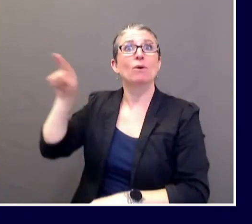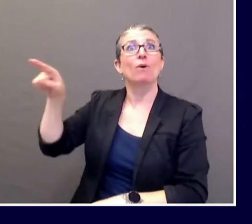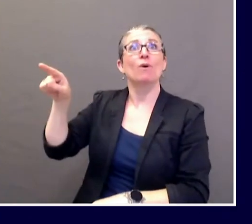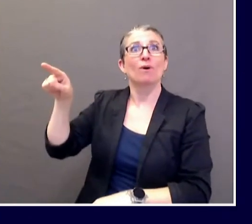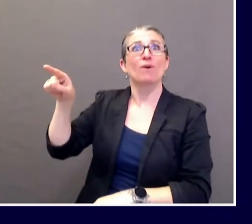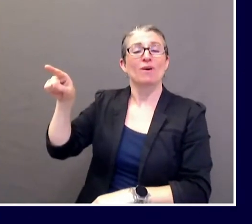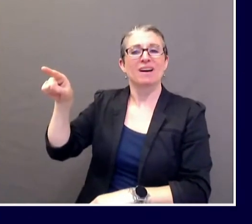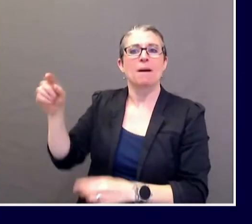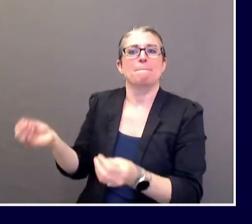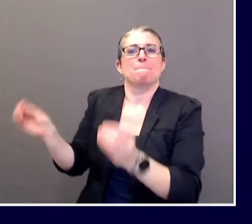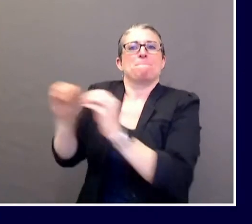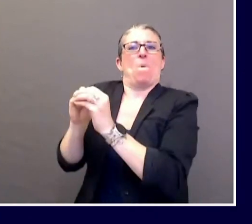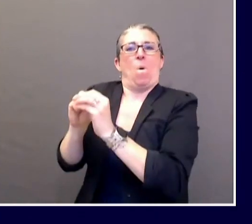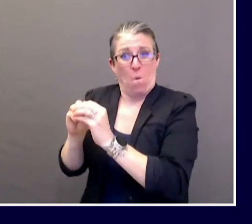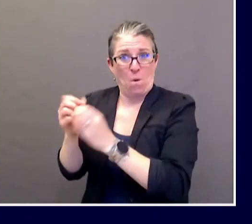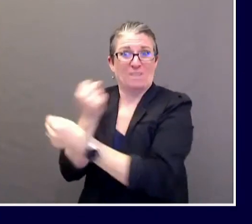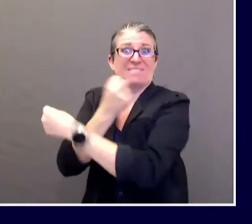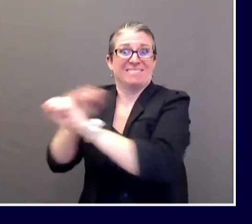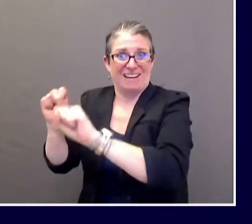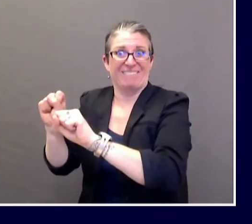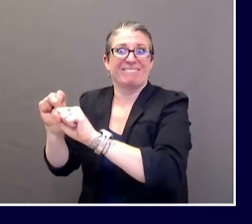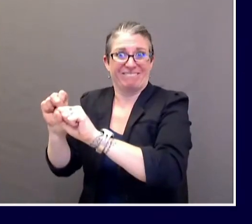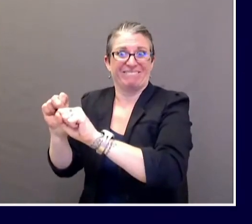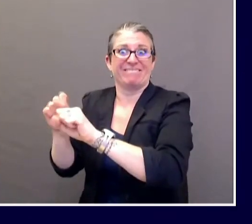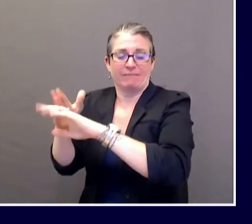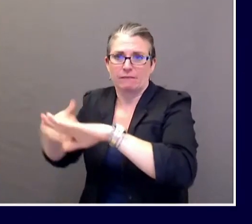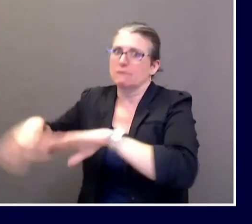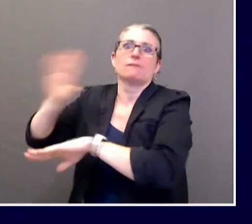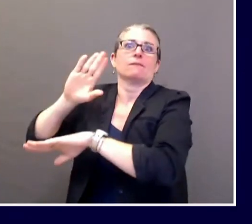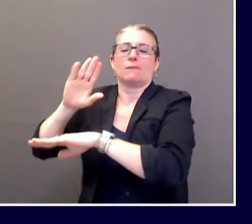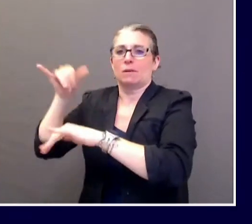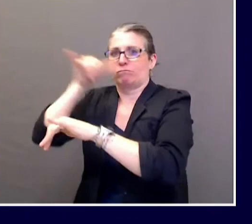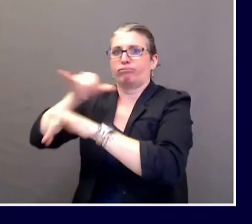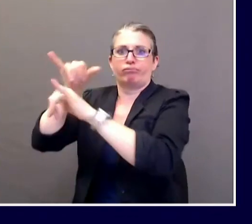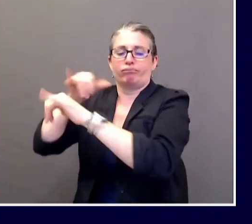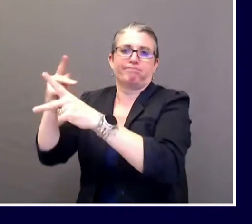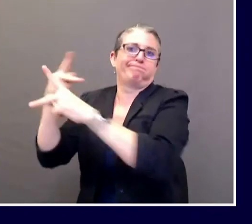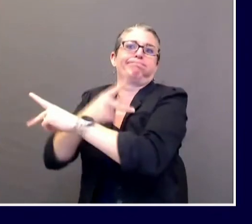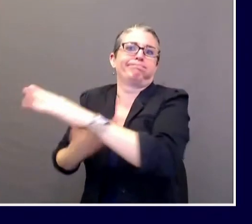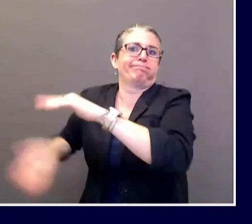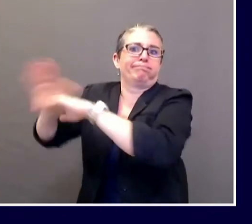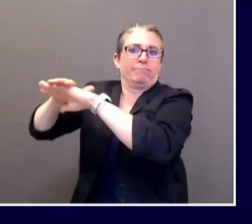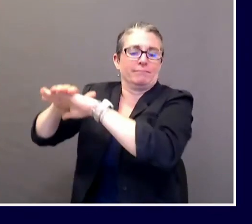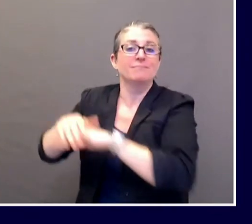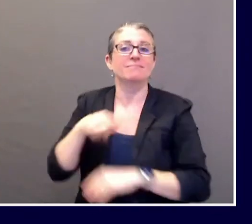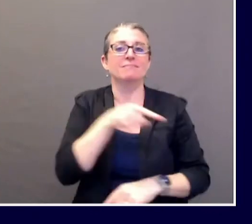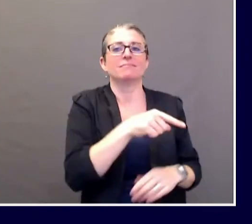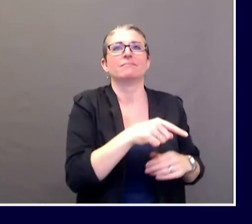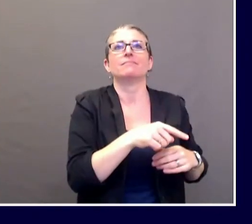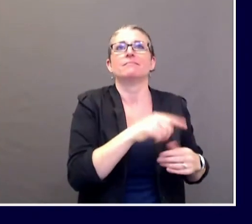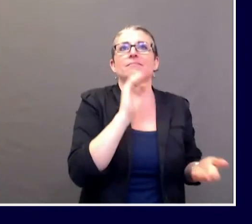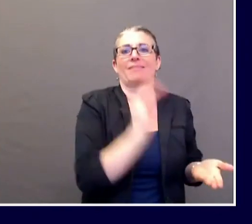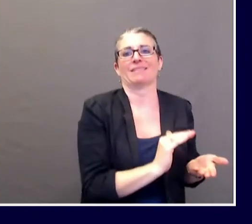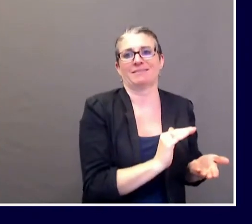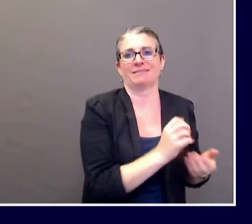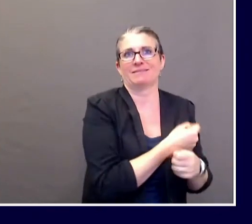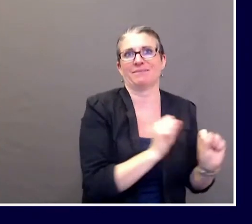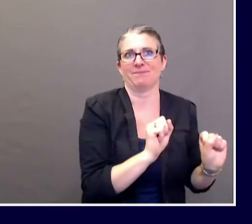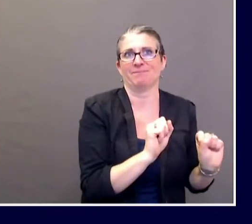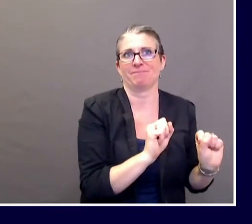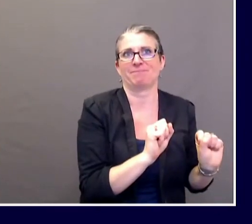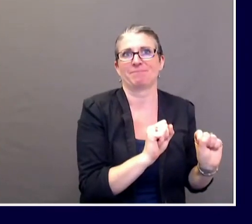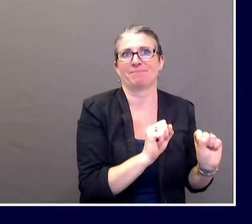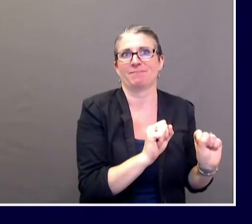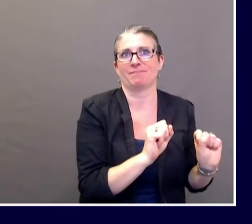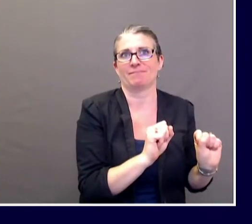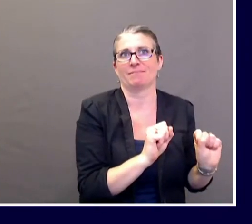been corroborated by other studies. But on top of that, what's really changed in recent days, weeks, is the ever increasing number of Maine